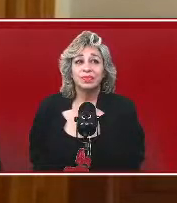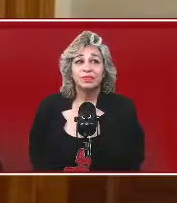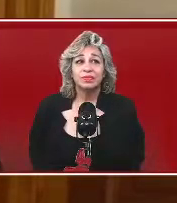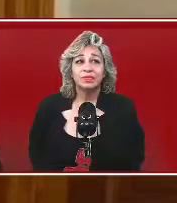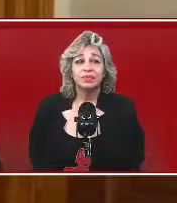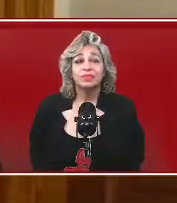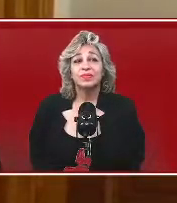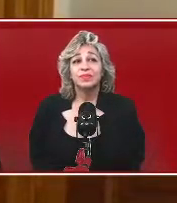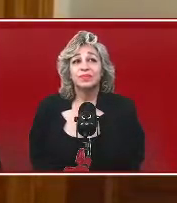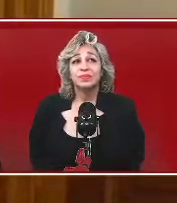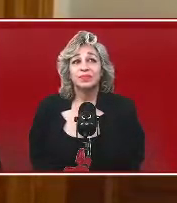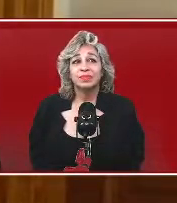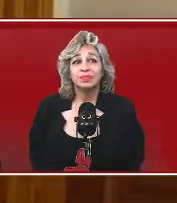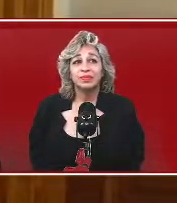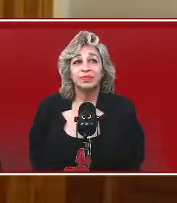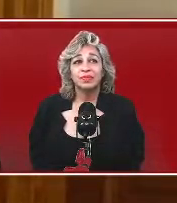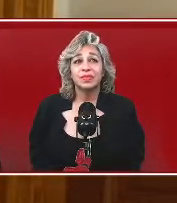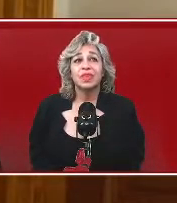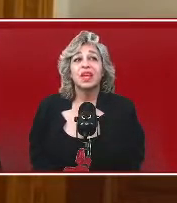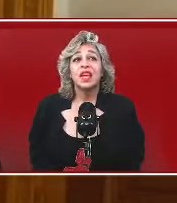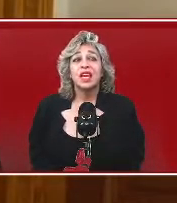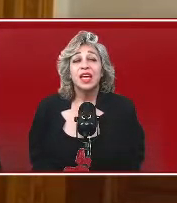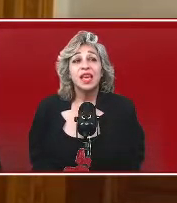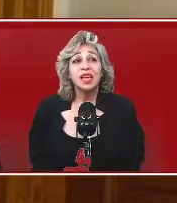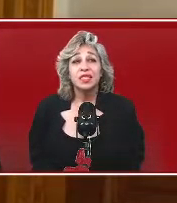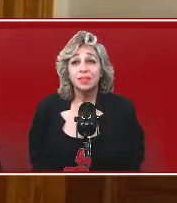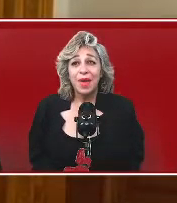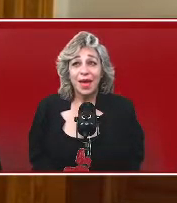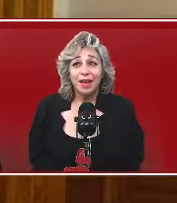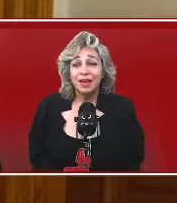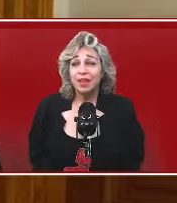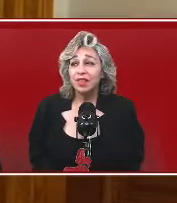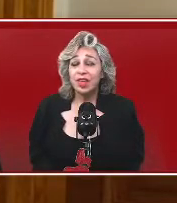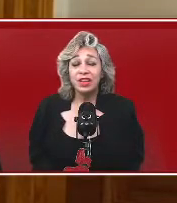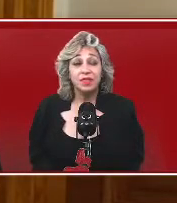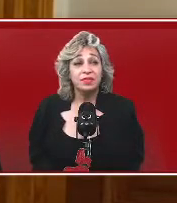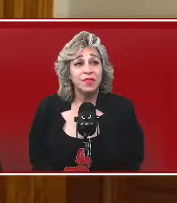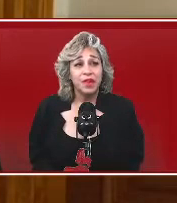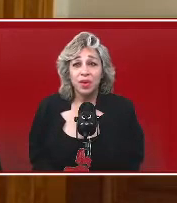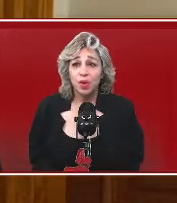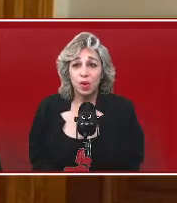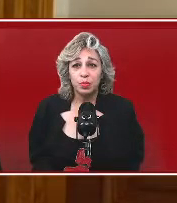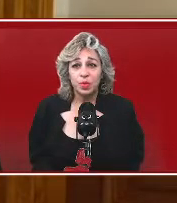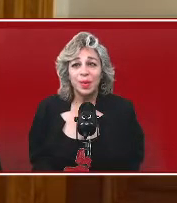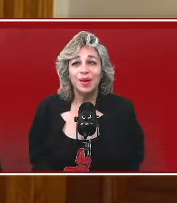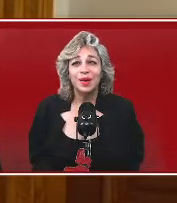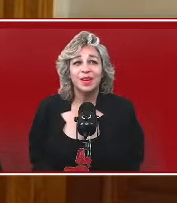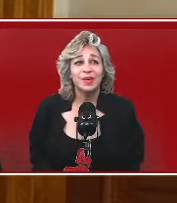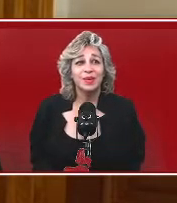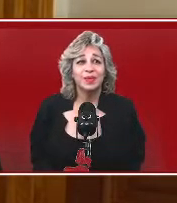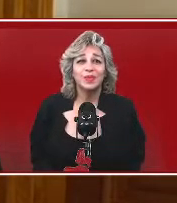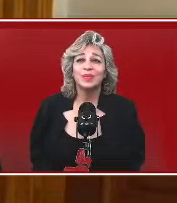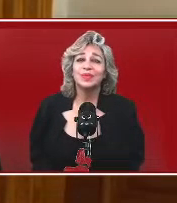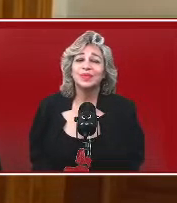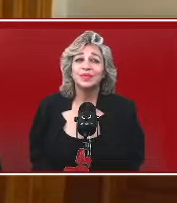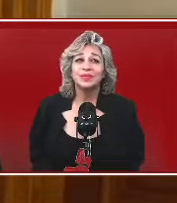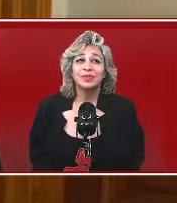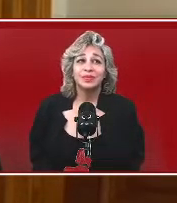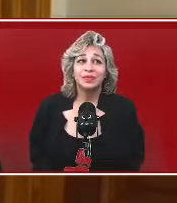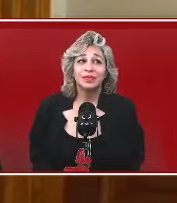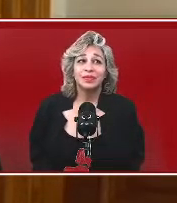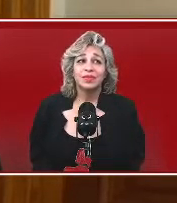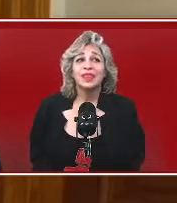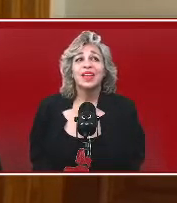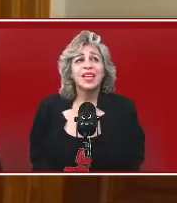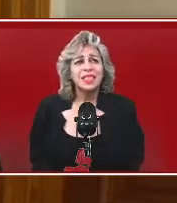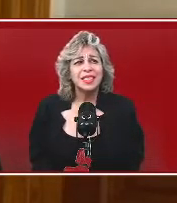con mucha preparación. He is a man that is very well prepared. Es un